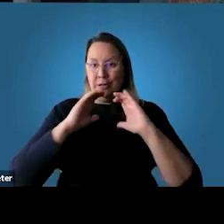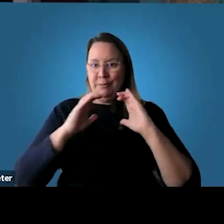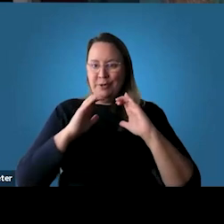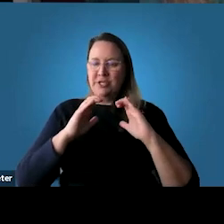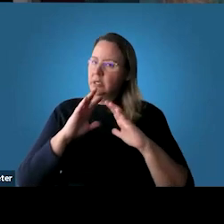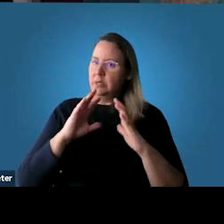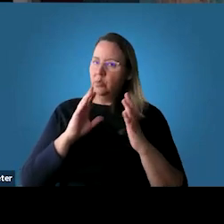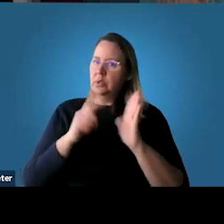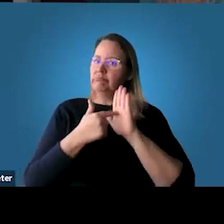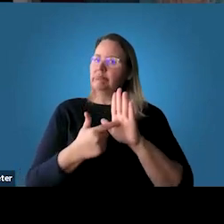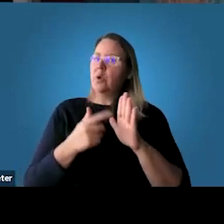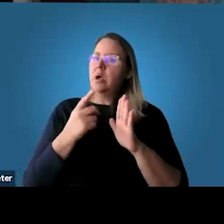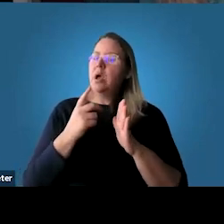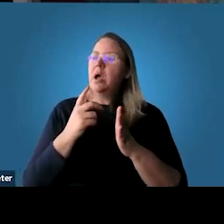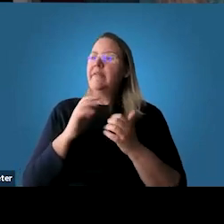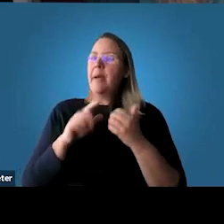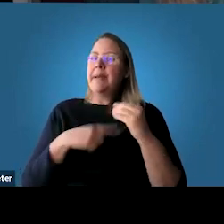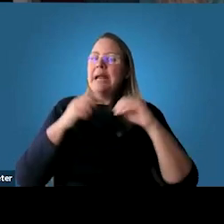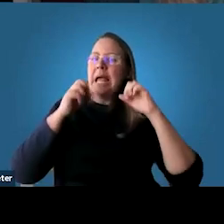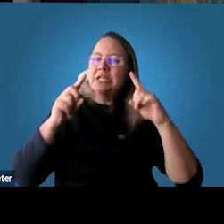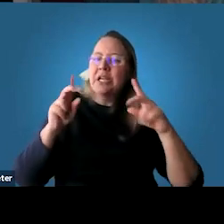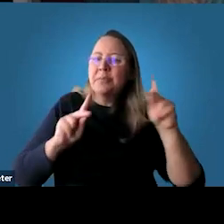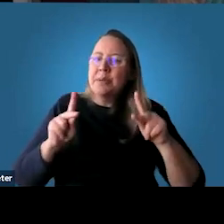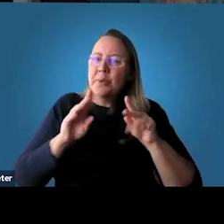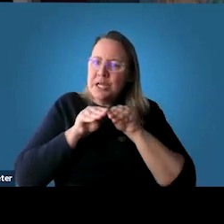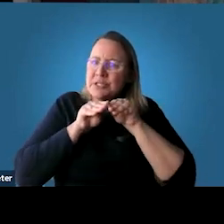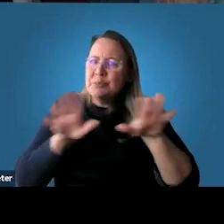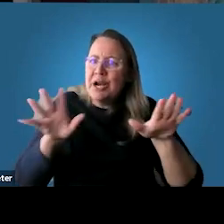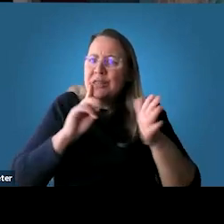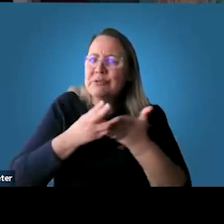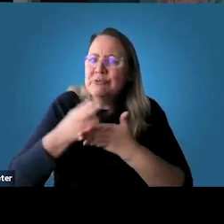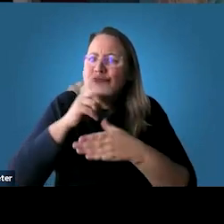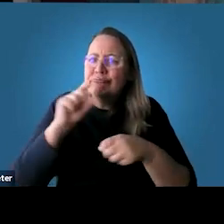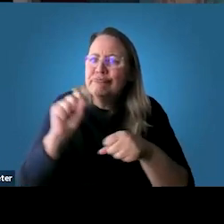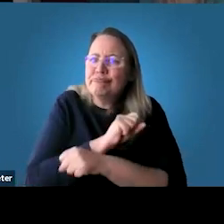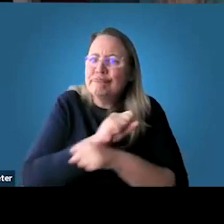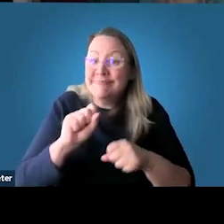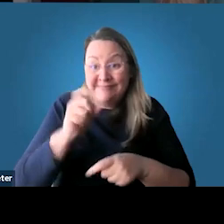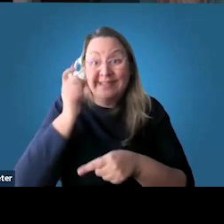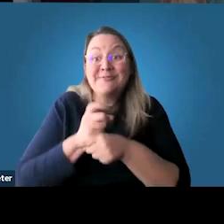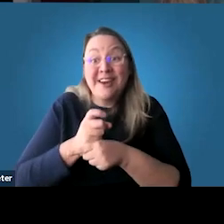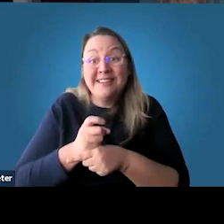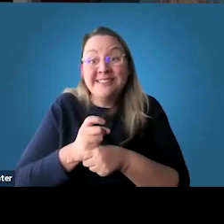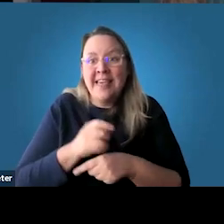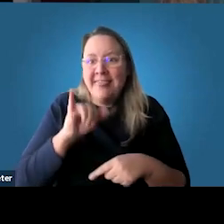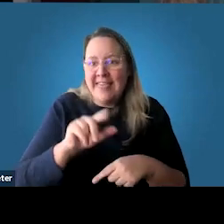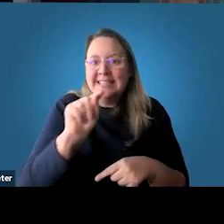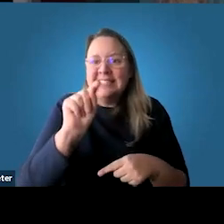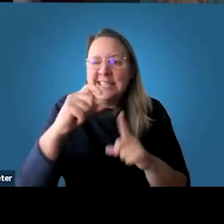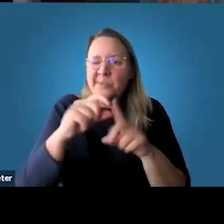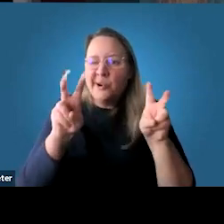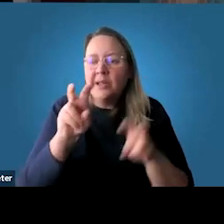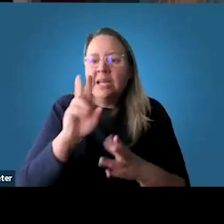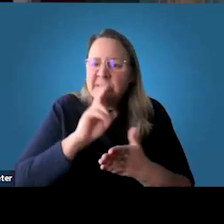organizations more broadly is a means of educating folks and spreading the truth. Yep, I said it's that T word, right?